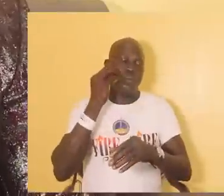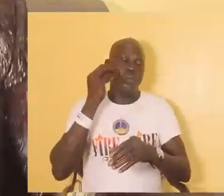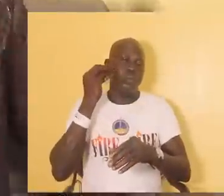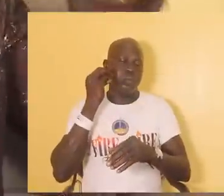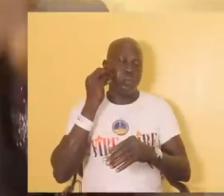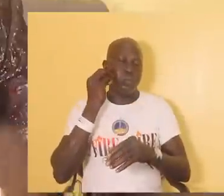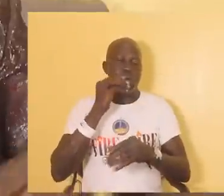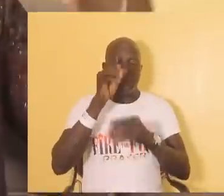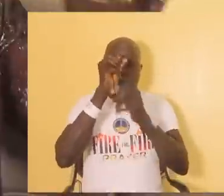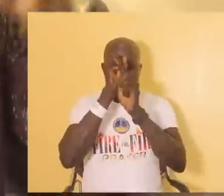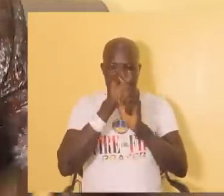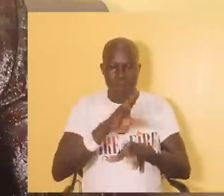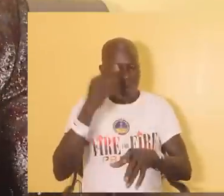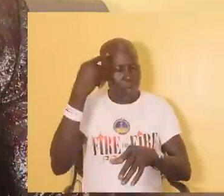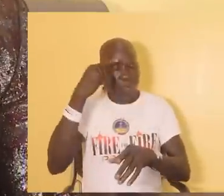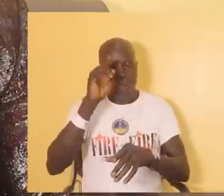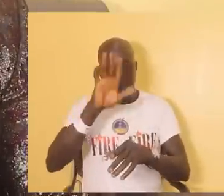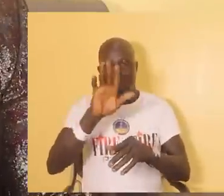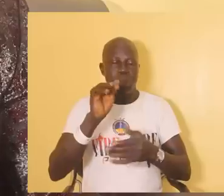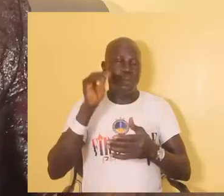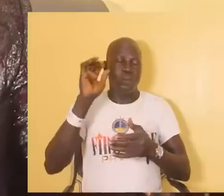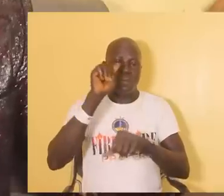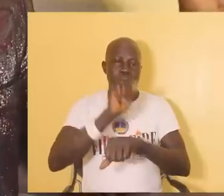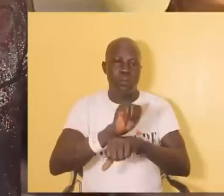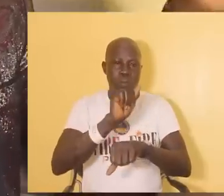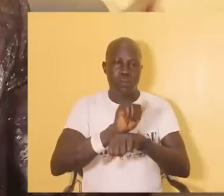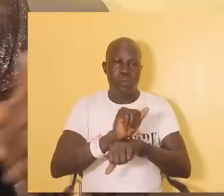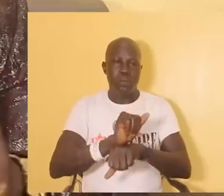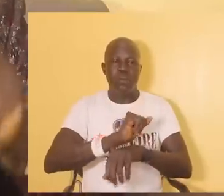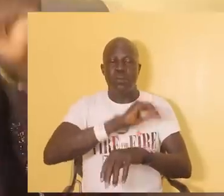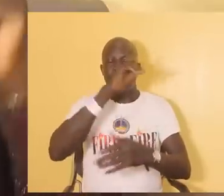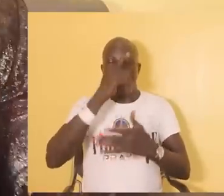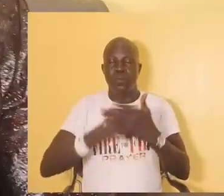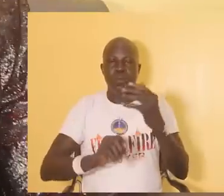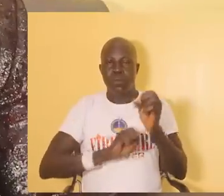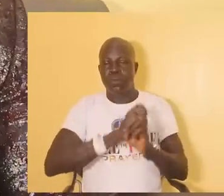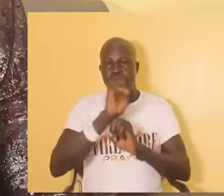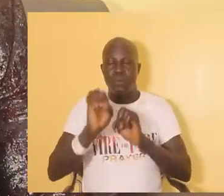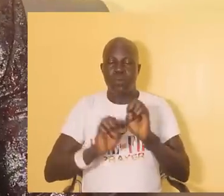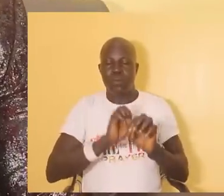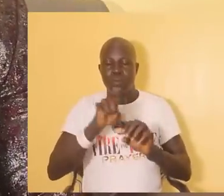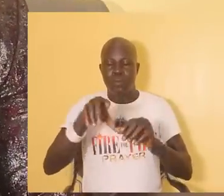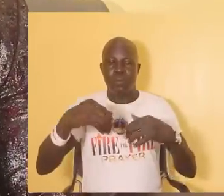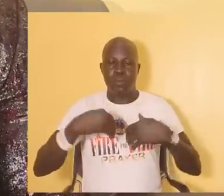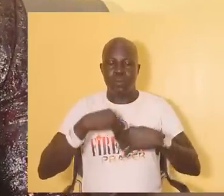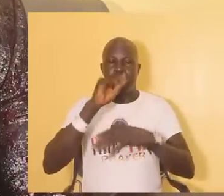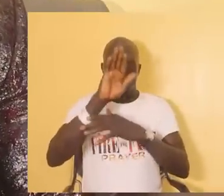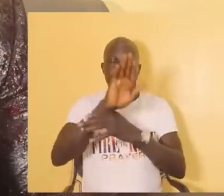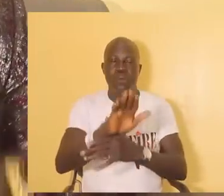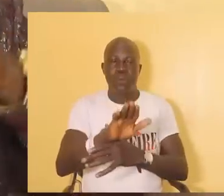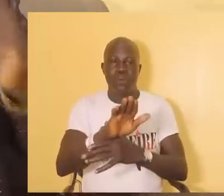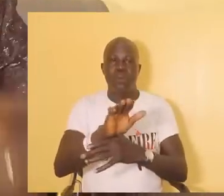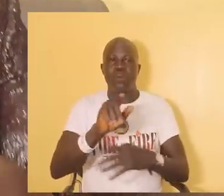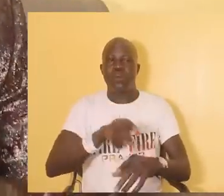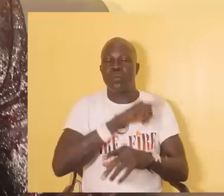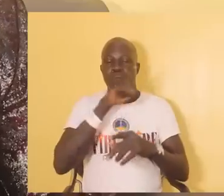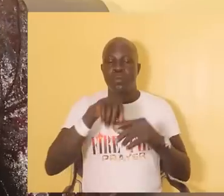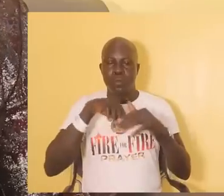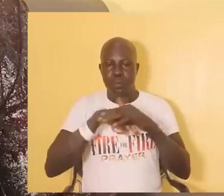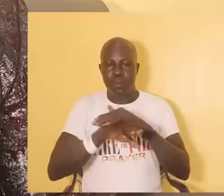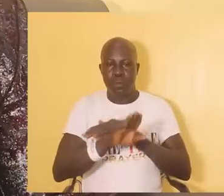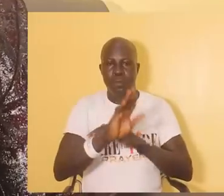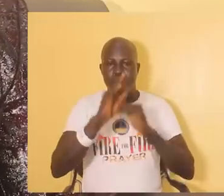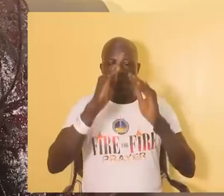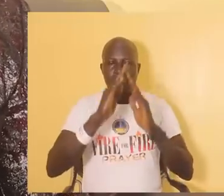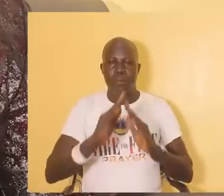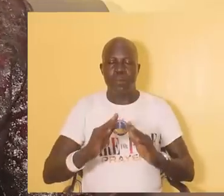your home ibuku ni fun ise re blessing for your work ibuku ni gbogbo to ba da wole blessing for whatsoever you lay hands ibuku ni fun to ba wole blessing for you